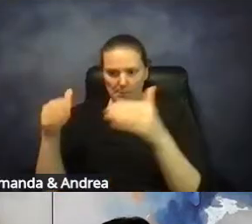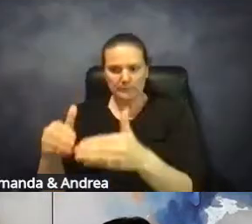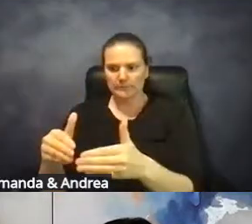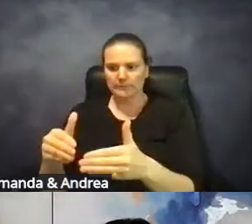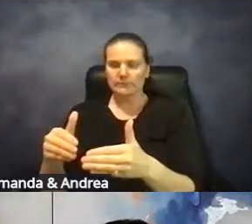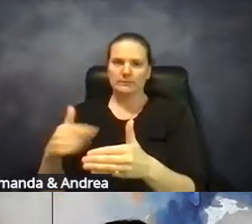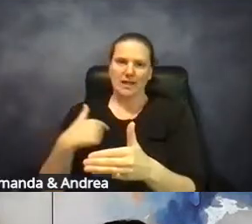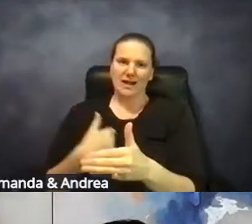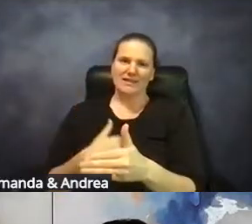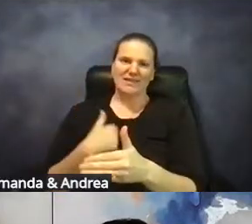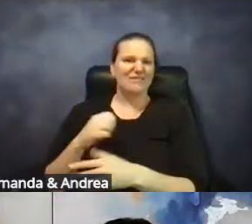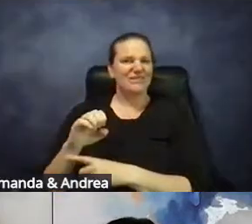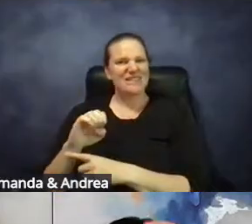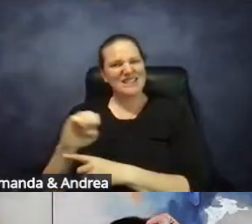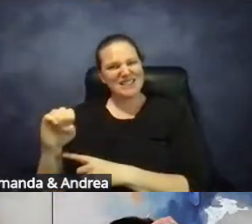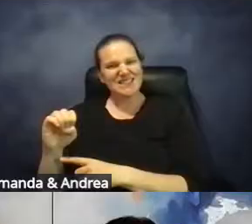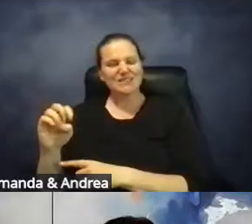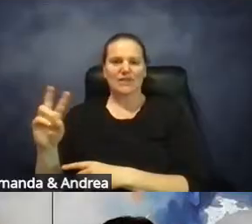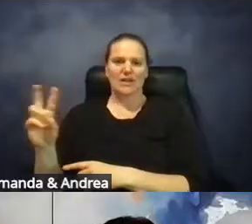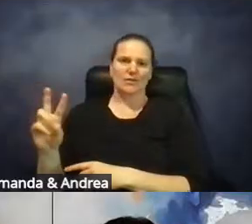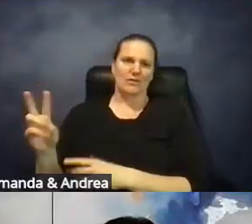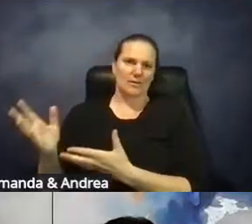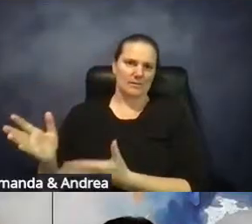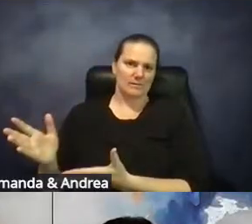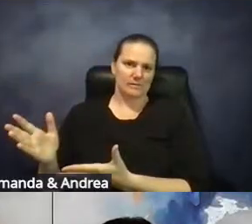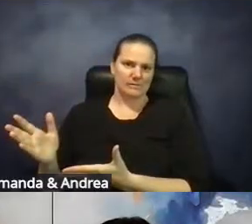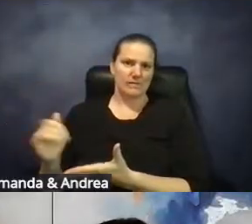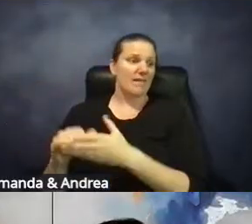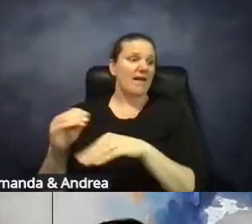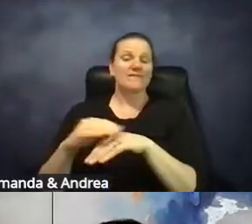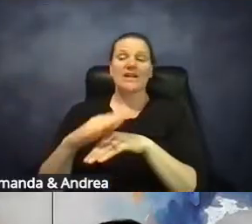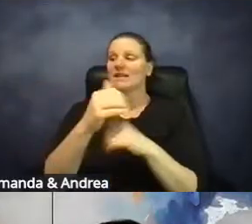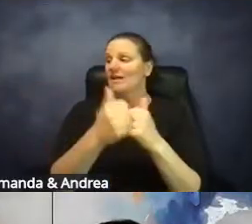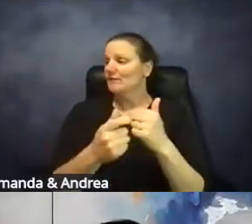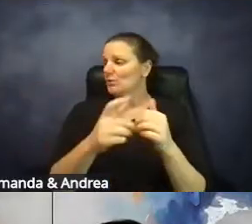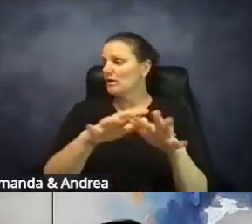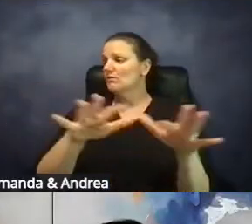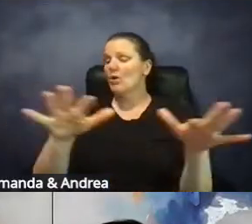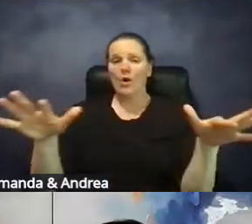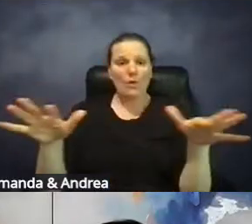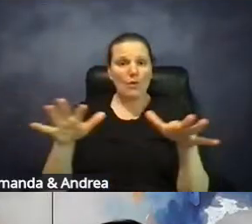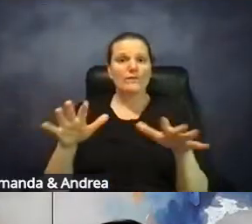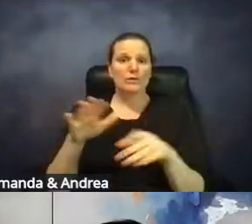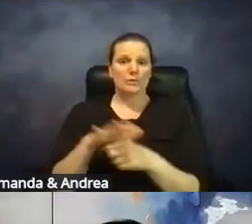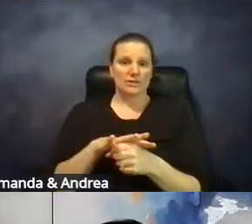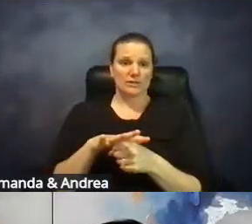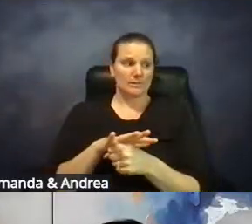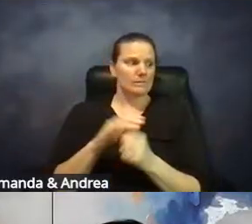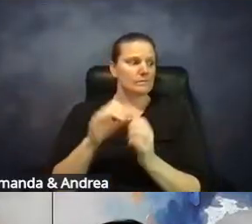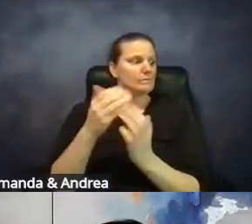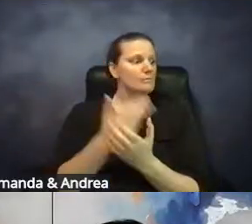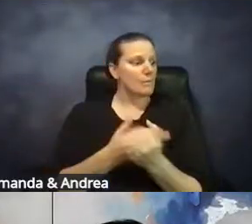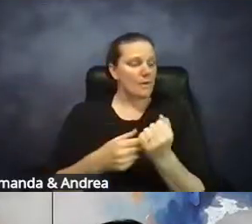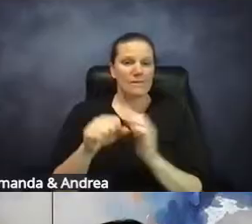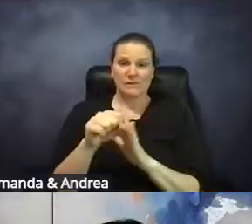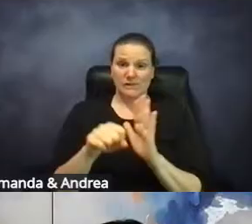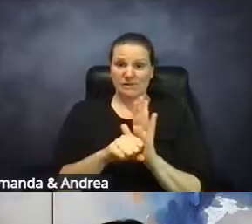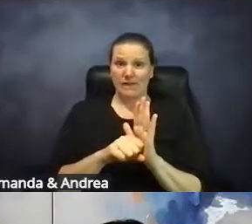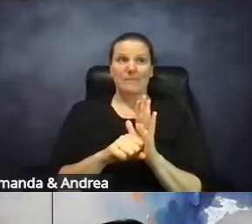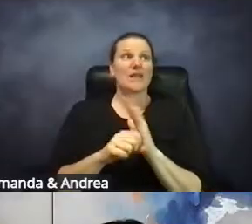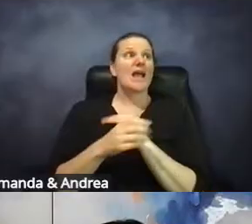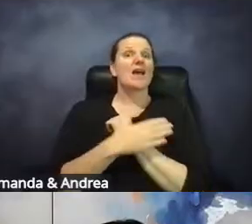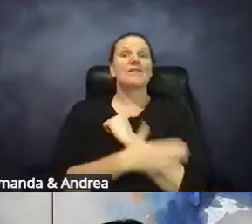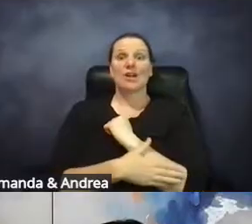I live in East Vancouver, but this affects everybody in the region and in both states and the